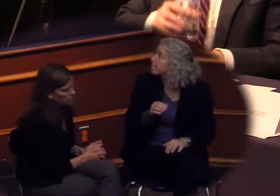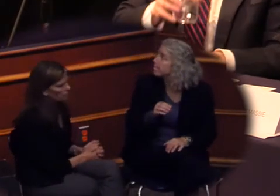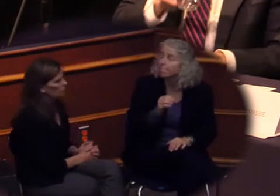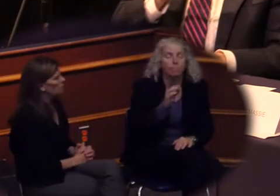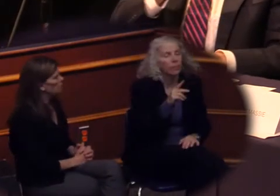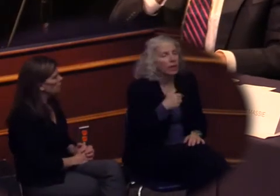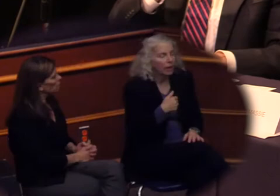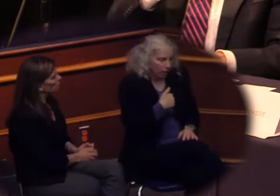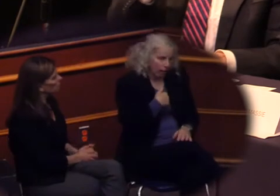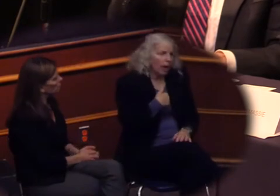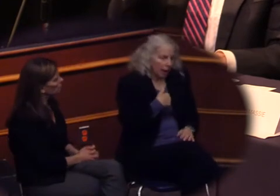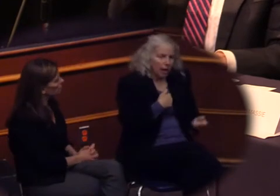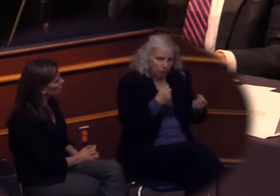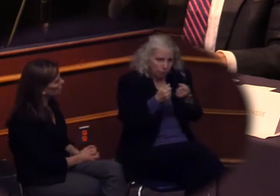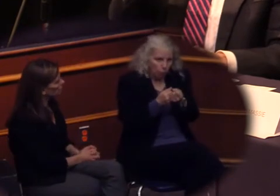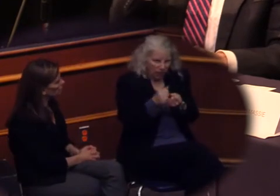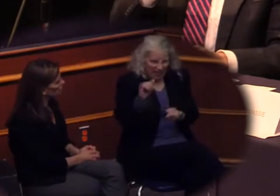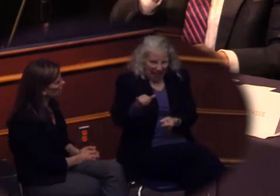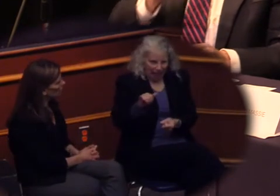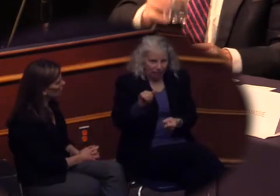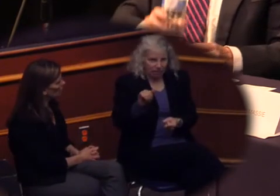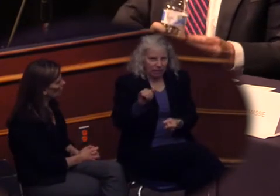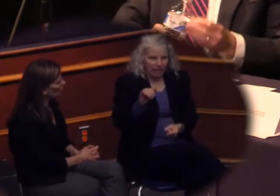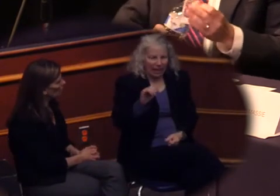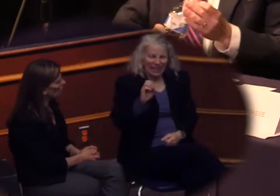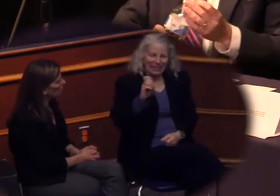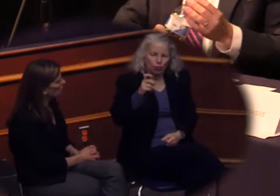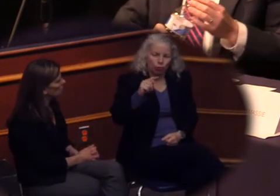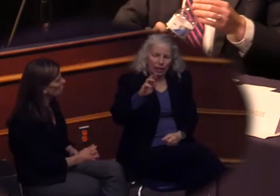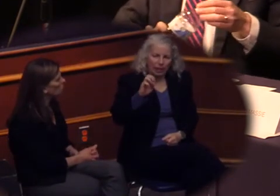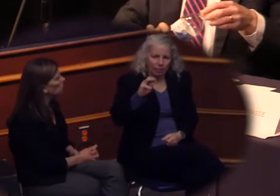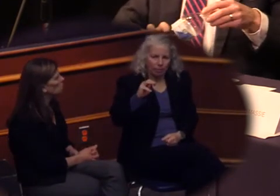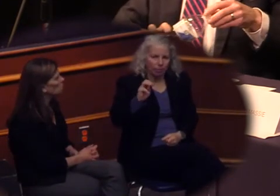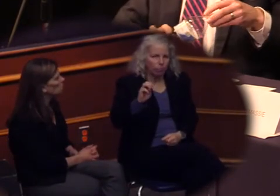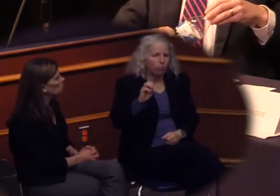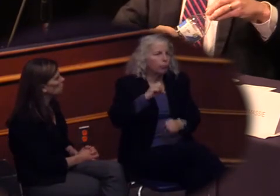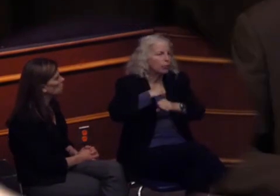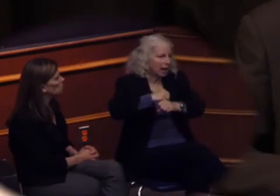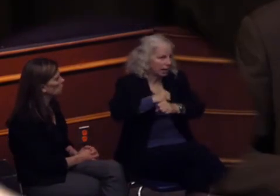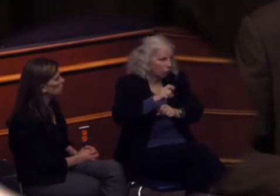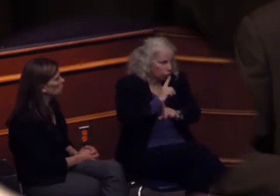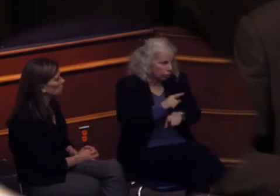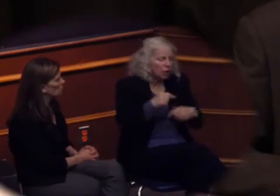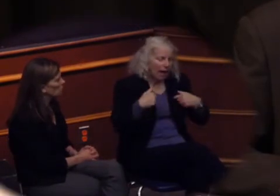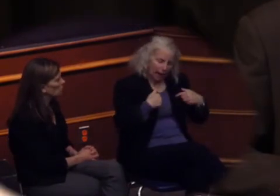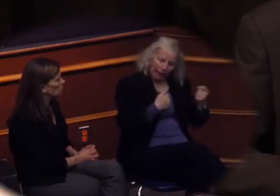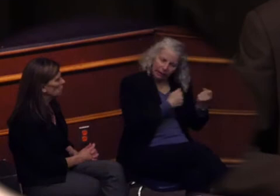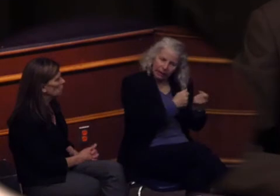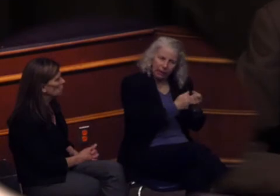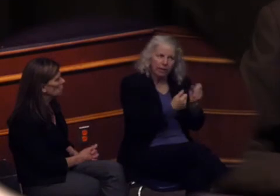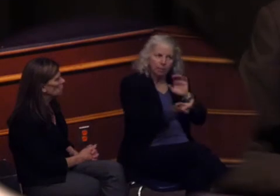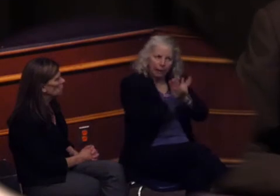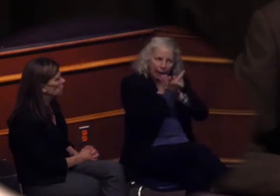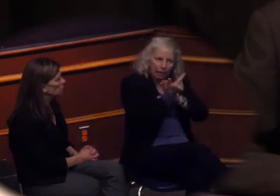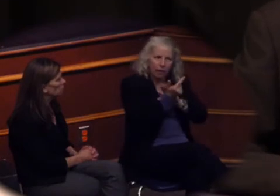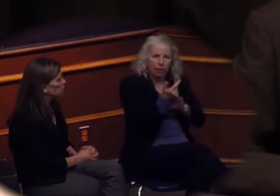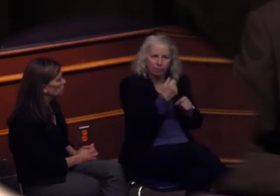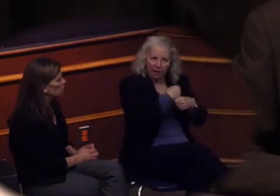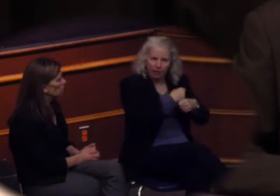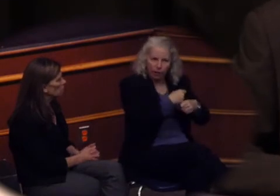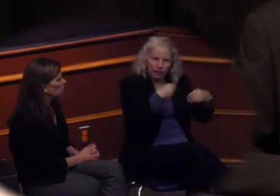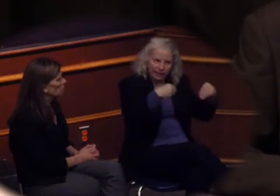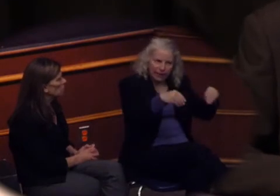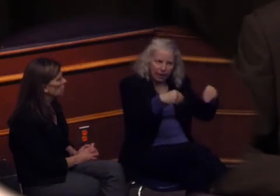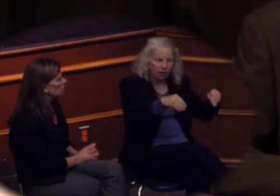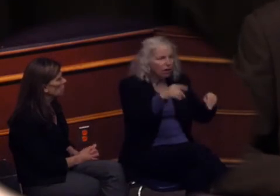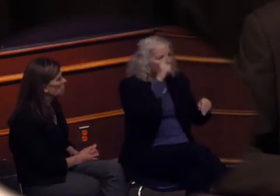I also support the extreme protective orders. I also advocate for the ban of manufacture and sale to